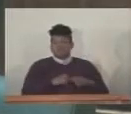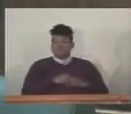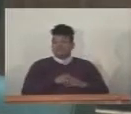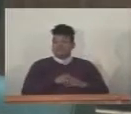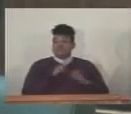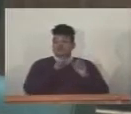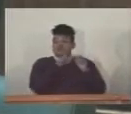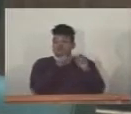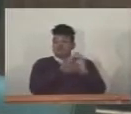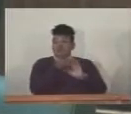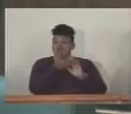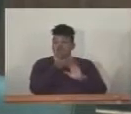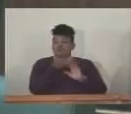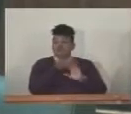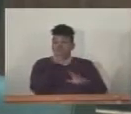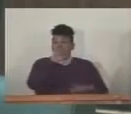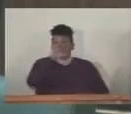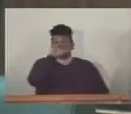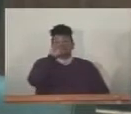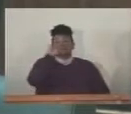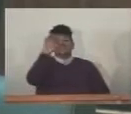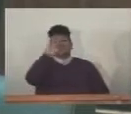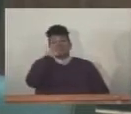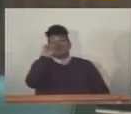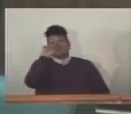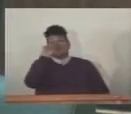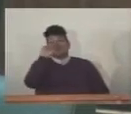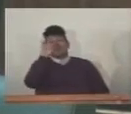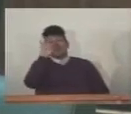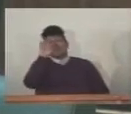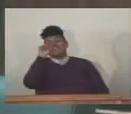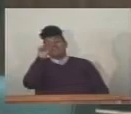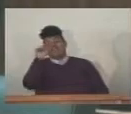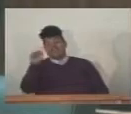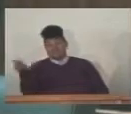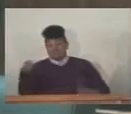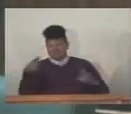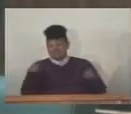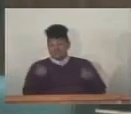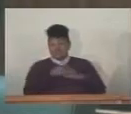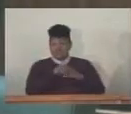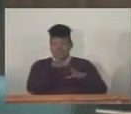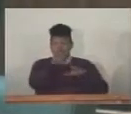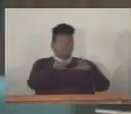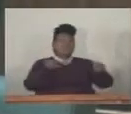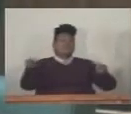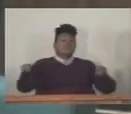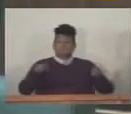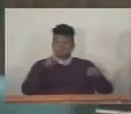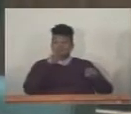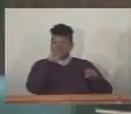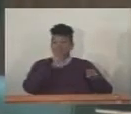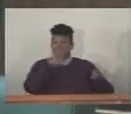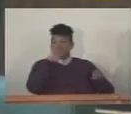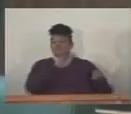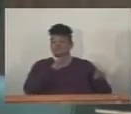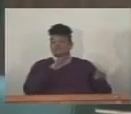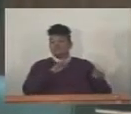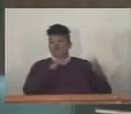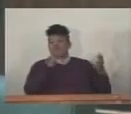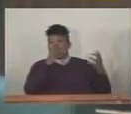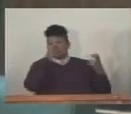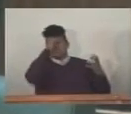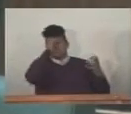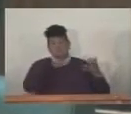Continued operations by CTOC and FAT are resulting also, Mr. President, in the apprehension of even wanted